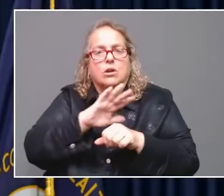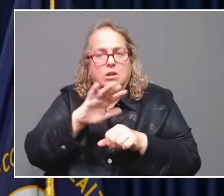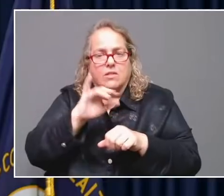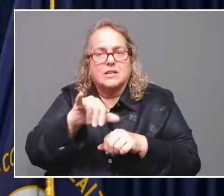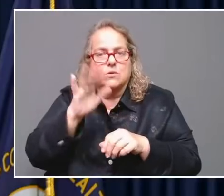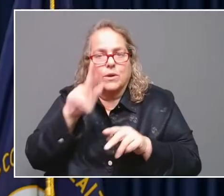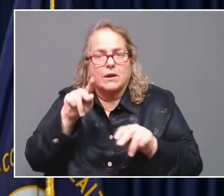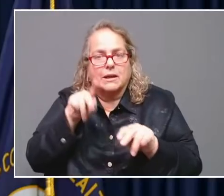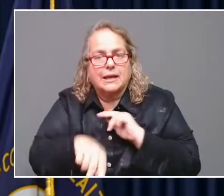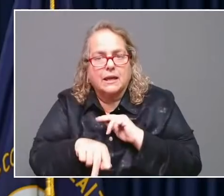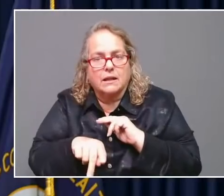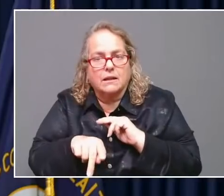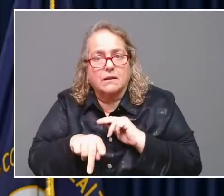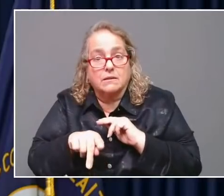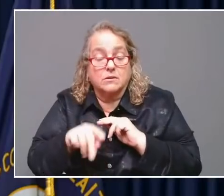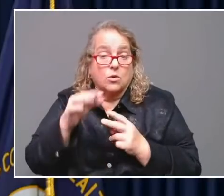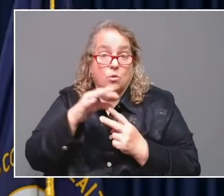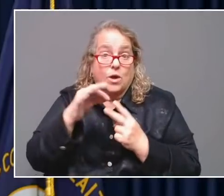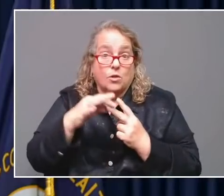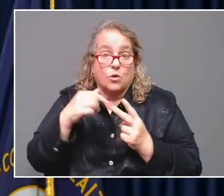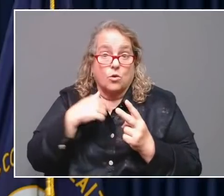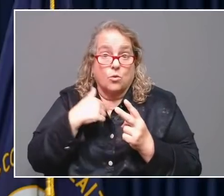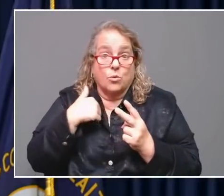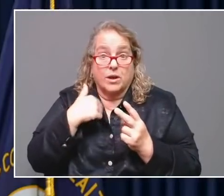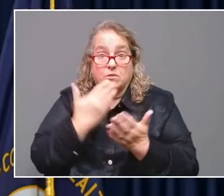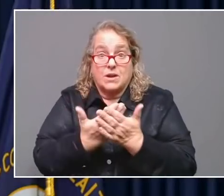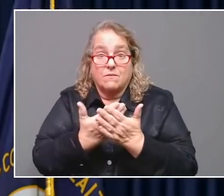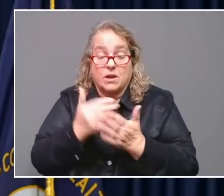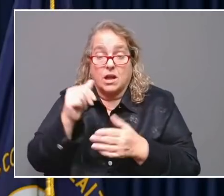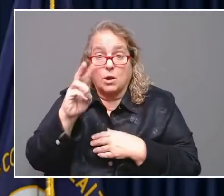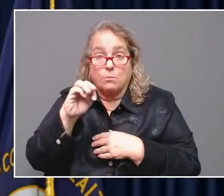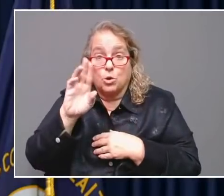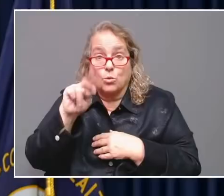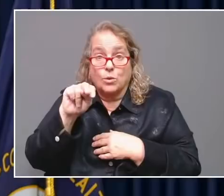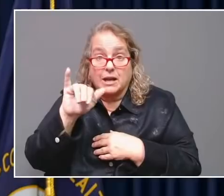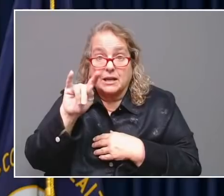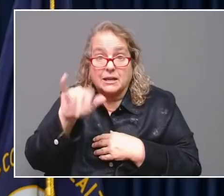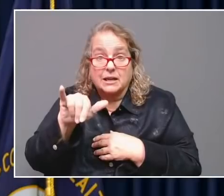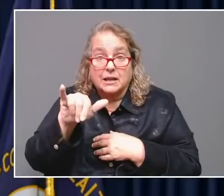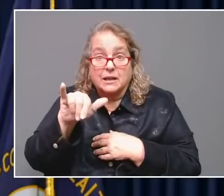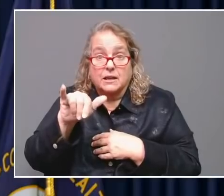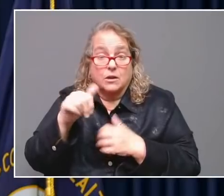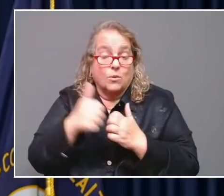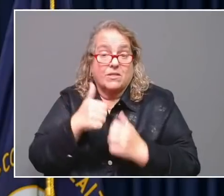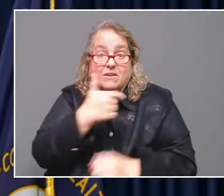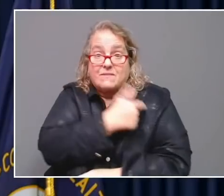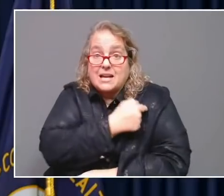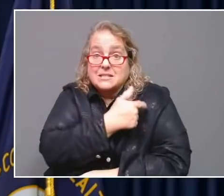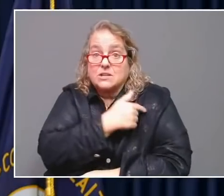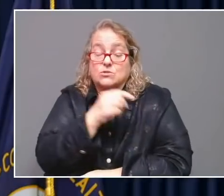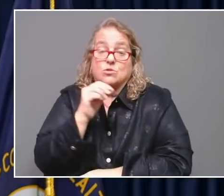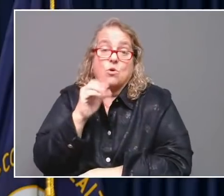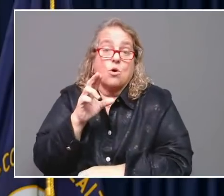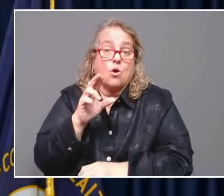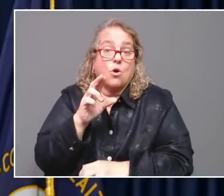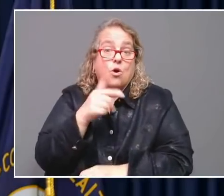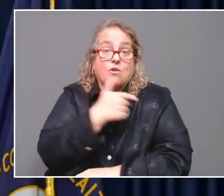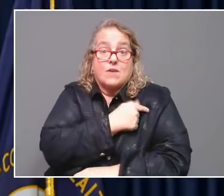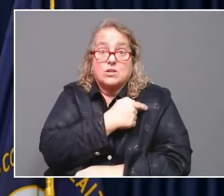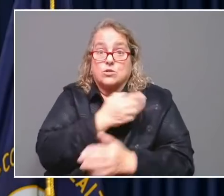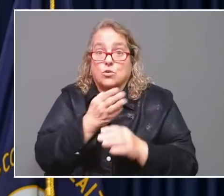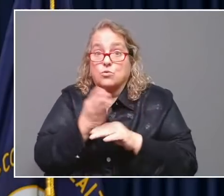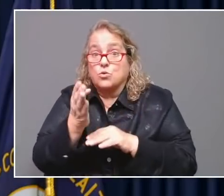And whether we reach immunity through vaccinations, or whether we reach immunity through vaccinations